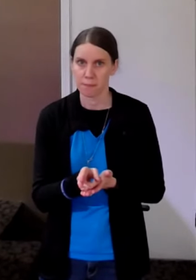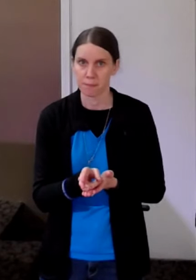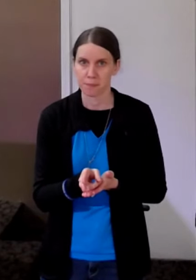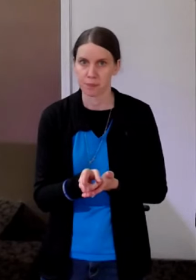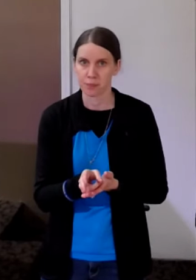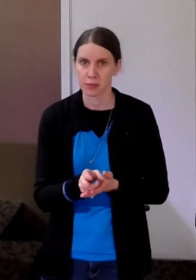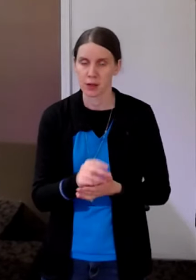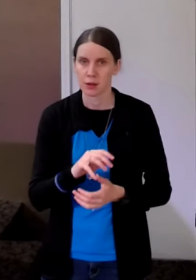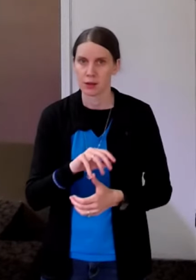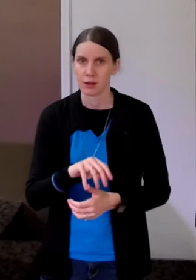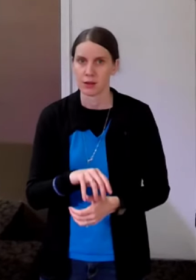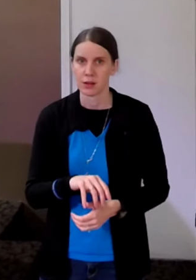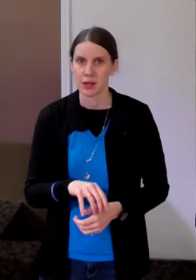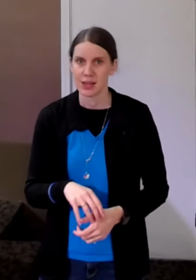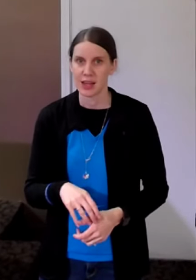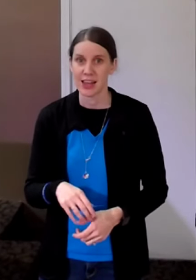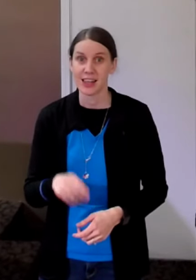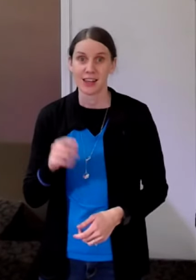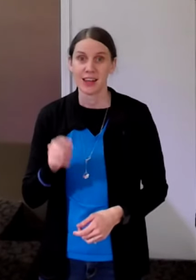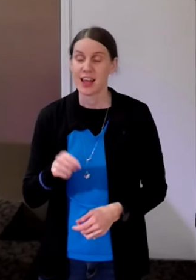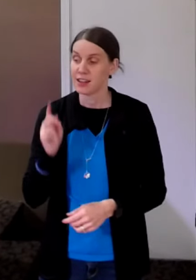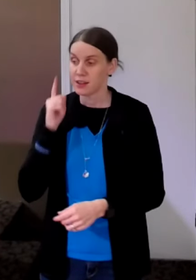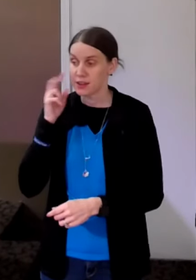the ears of the non-believers.